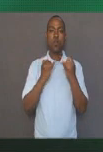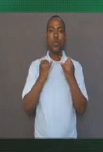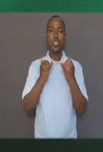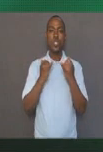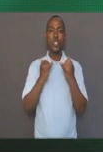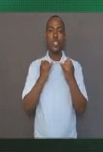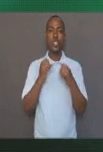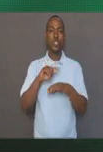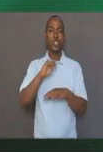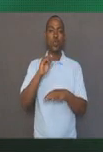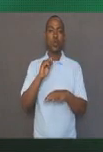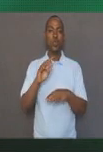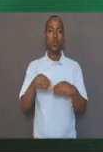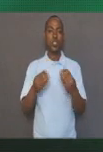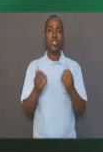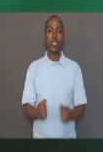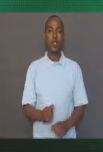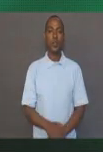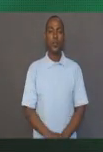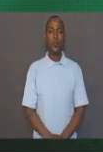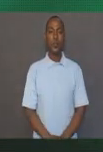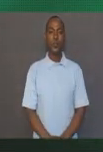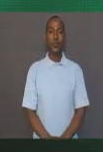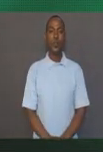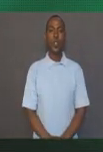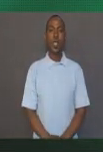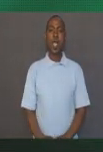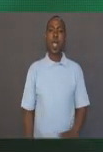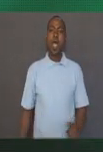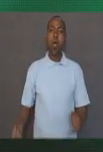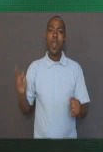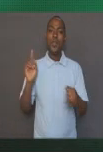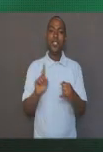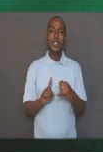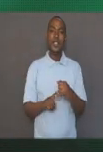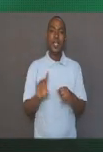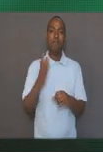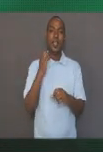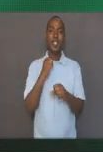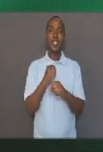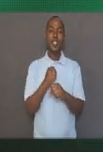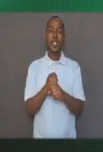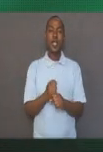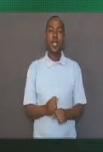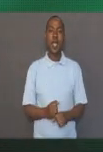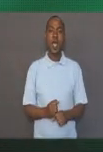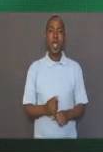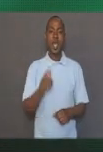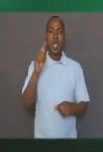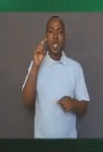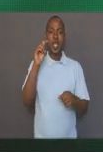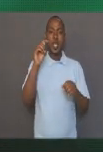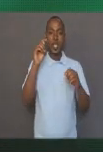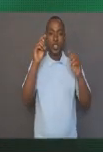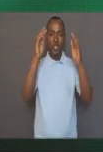these institutions. For our final activity, draw a table